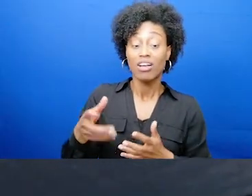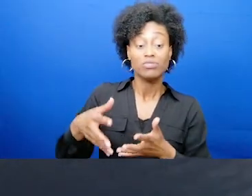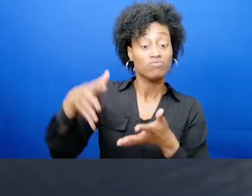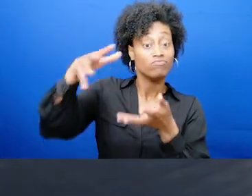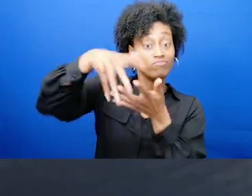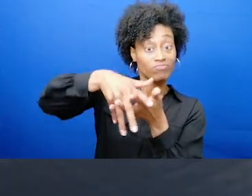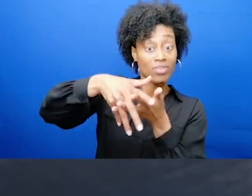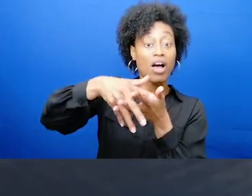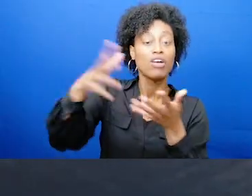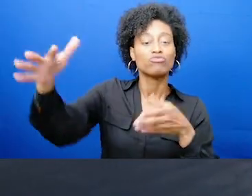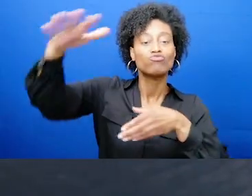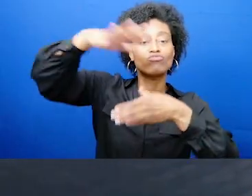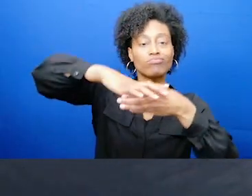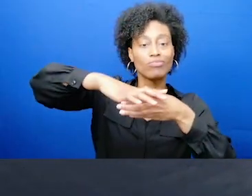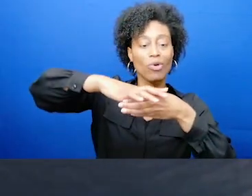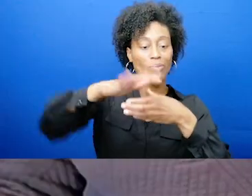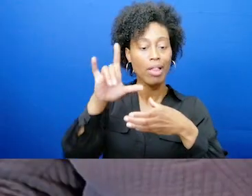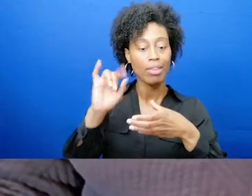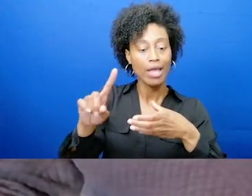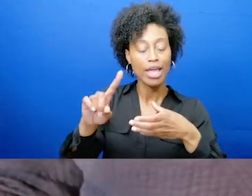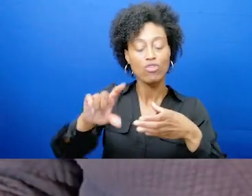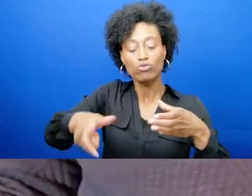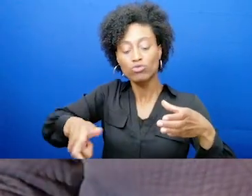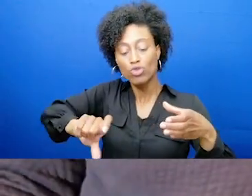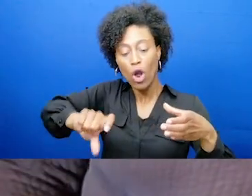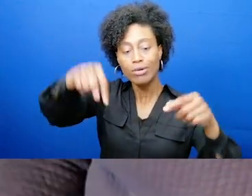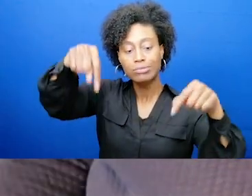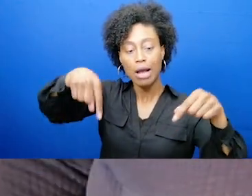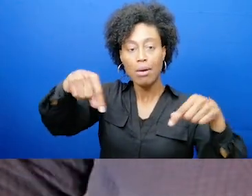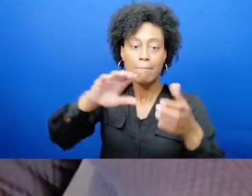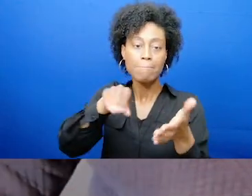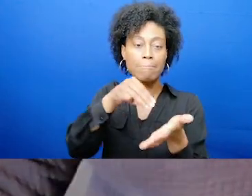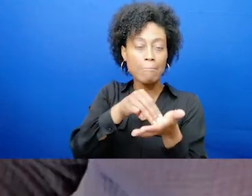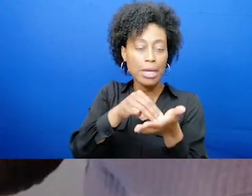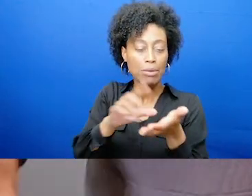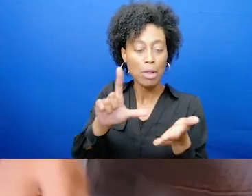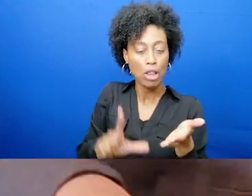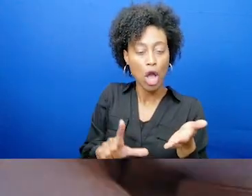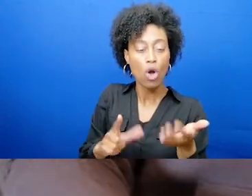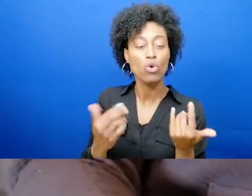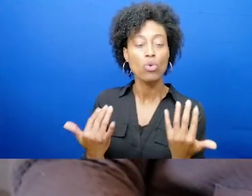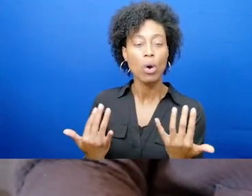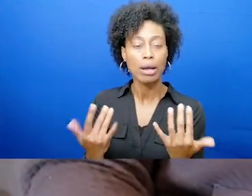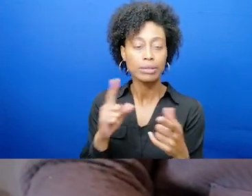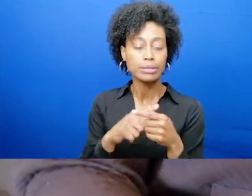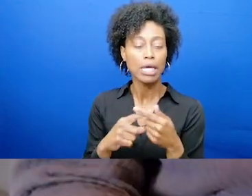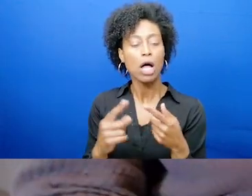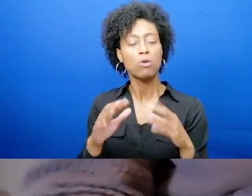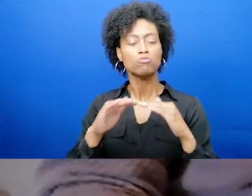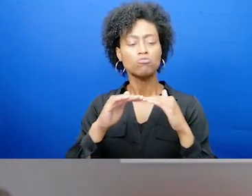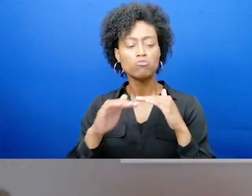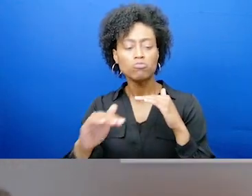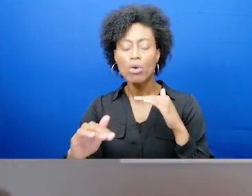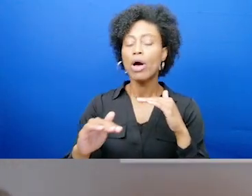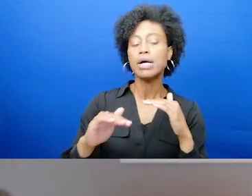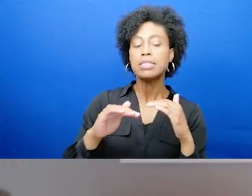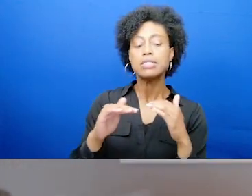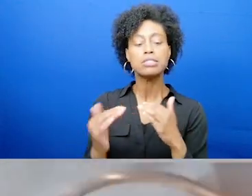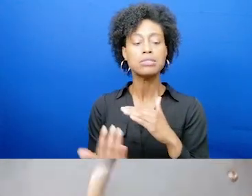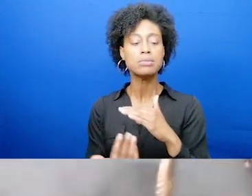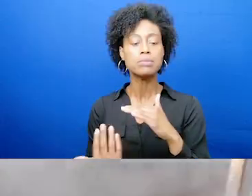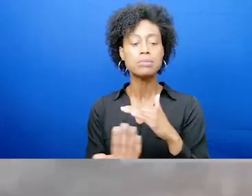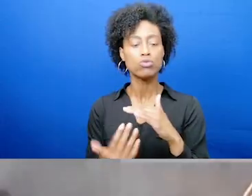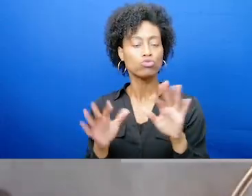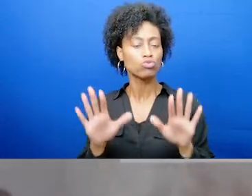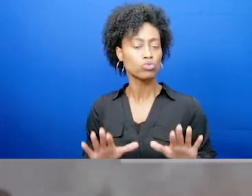Cover with the lid and reduce the heat to medium-low and cook for 5 to 7 minutes until the stew base reaches a steady simmer. Remove the lid and